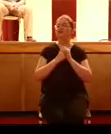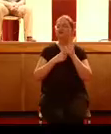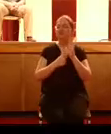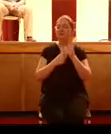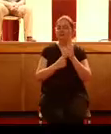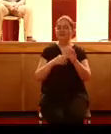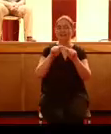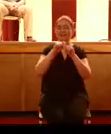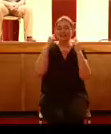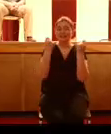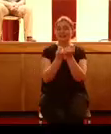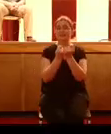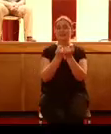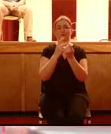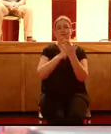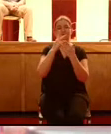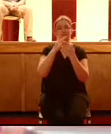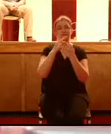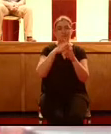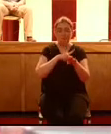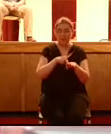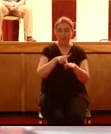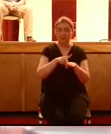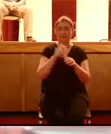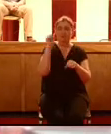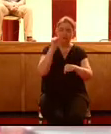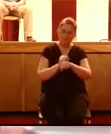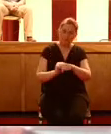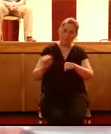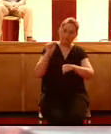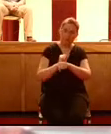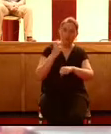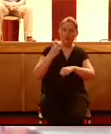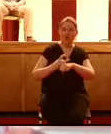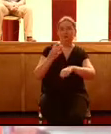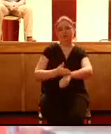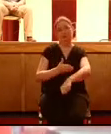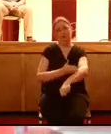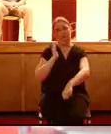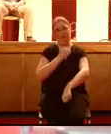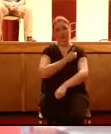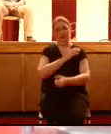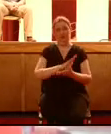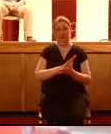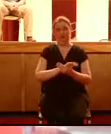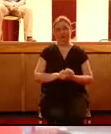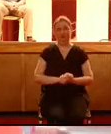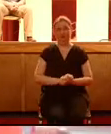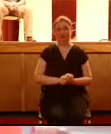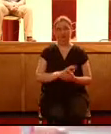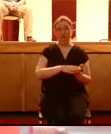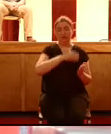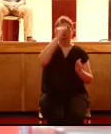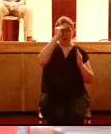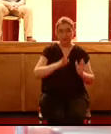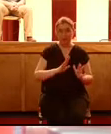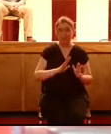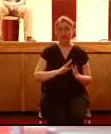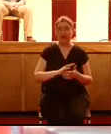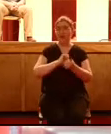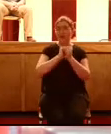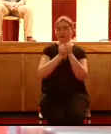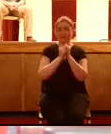professionals that has worked extremely hard to improve Bradford schools. Our students are competing at the highest levels in